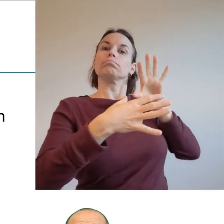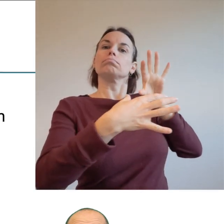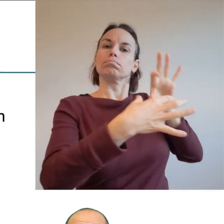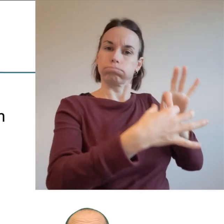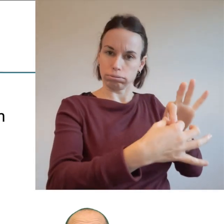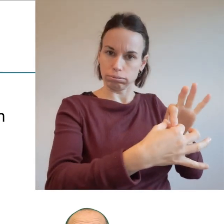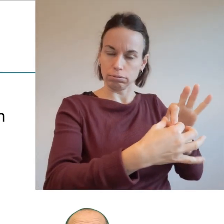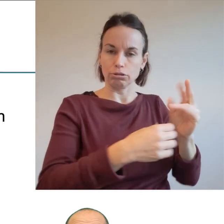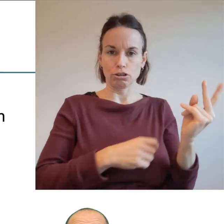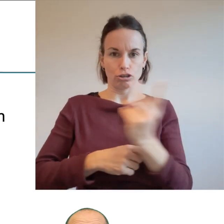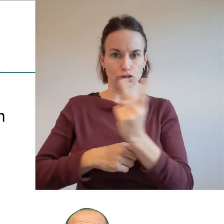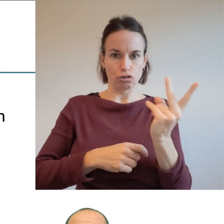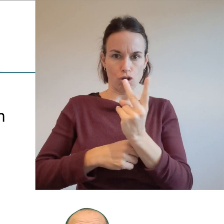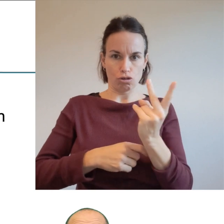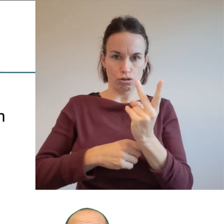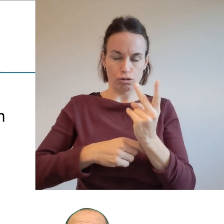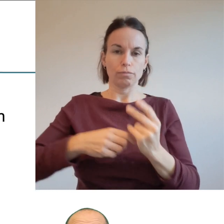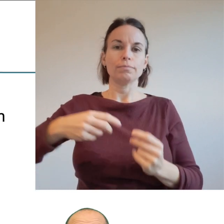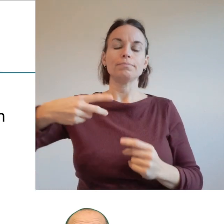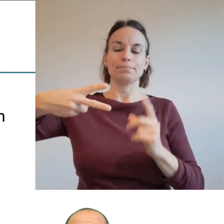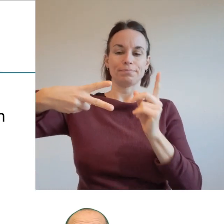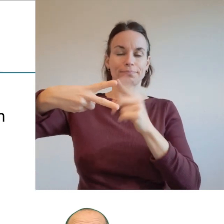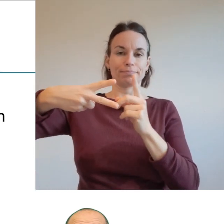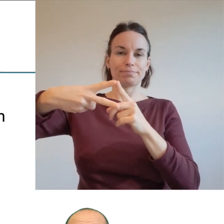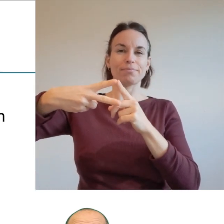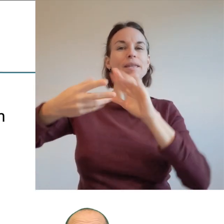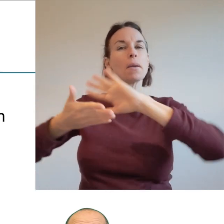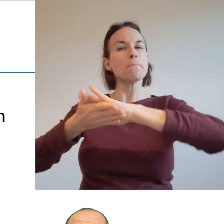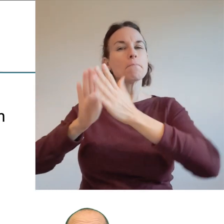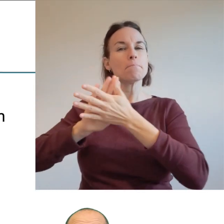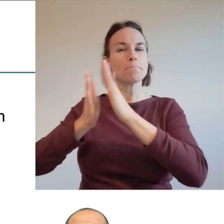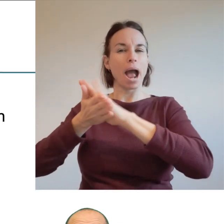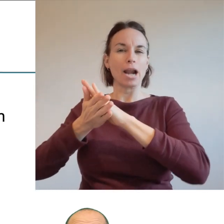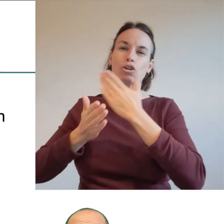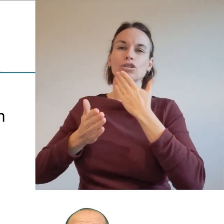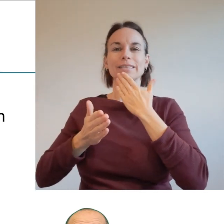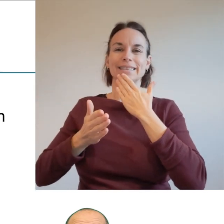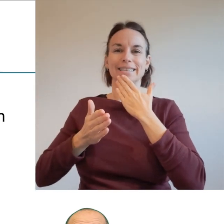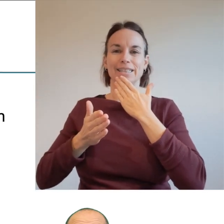of the signing space in Catalan Sign Language indefinites.